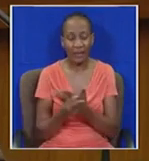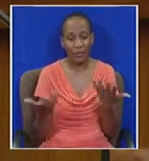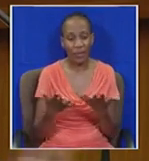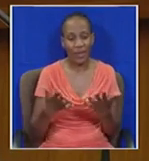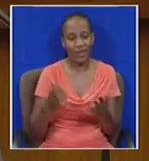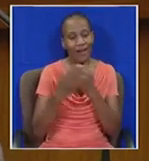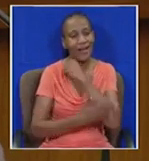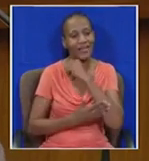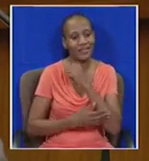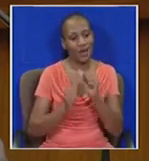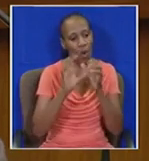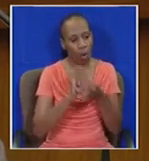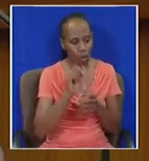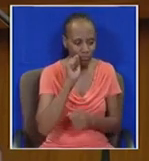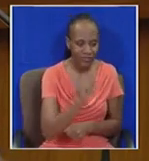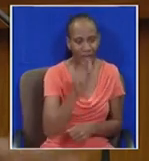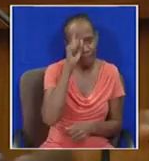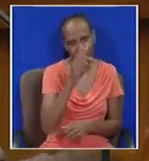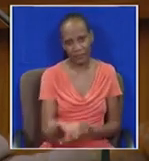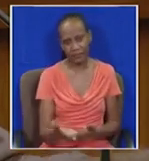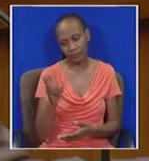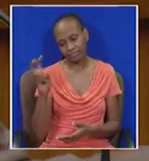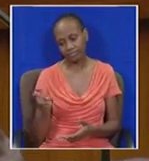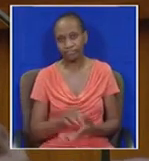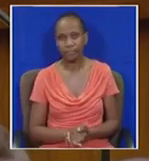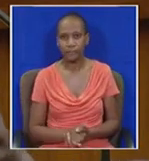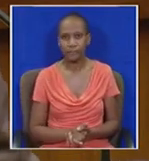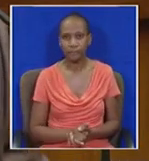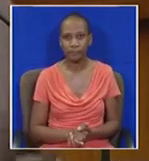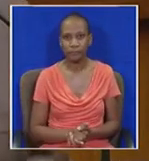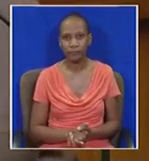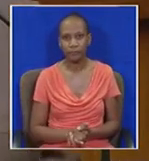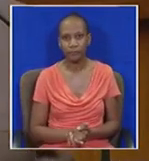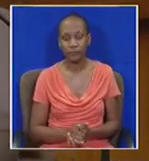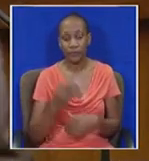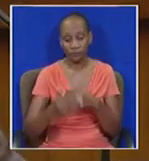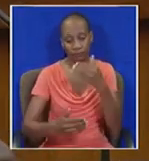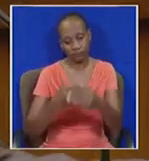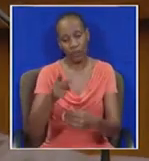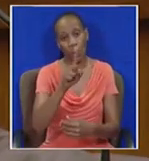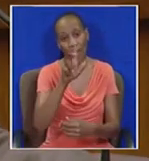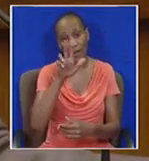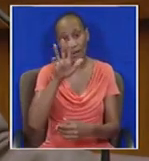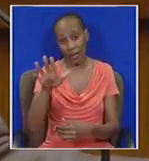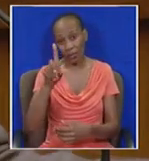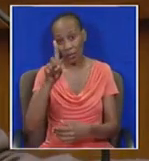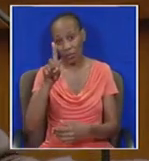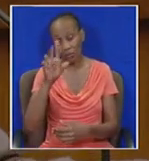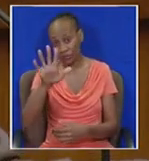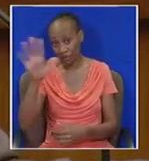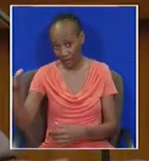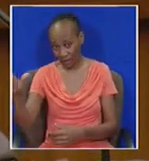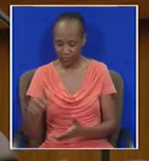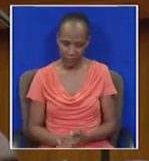quote. If we then fast forward and get to 1955, partly